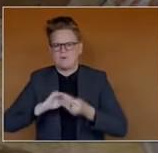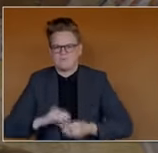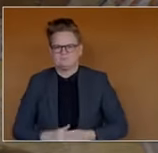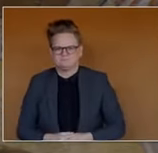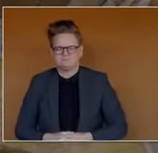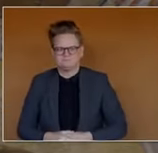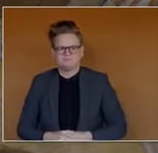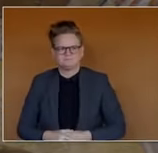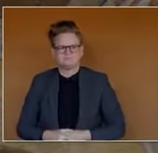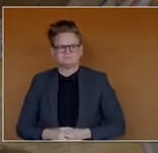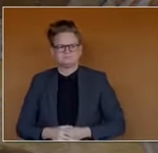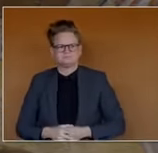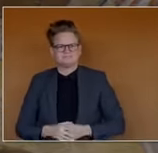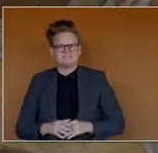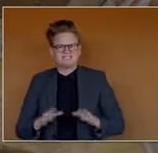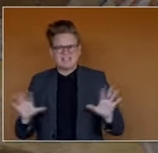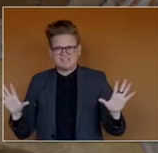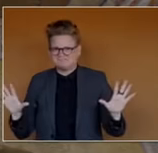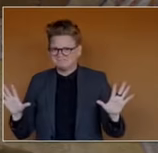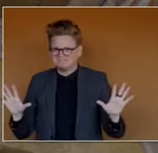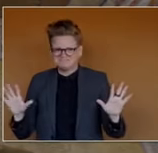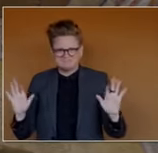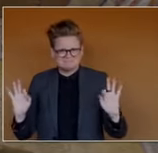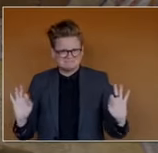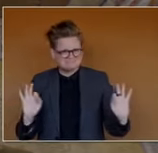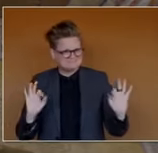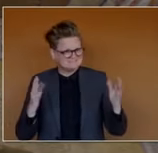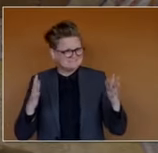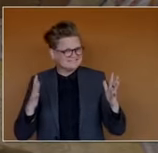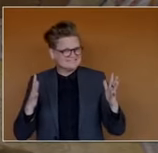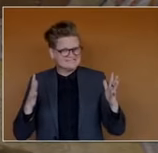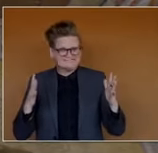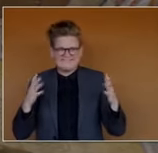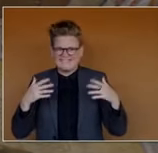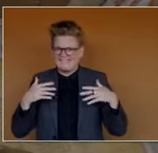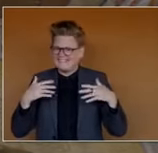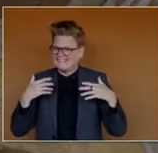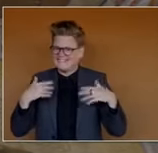That's it? Well, that was it. That's what happens when you have two-part questions.